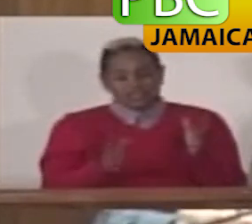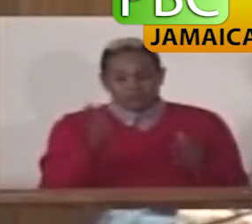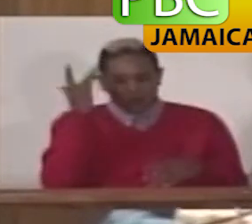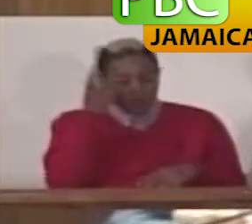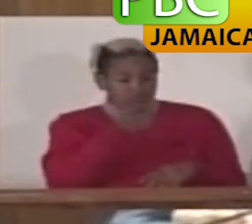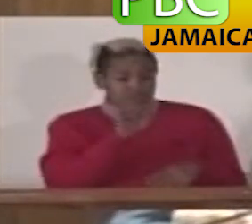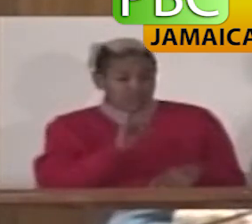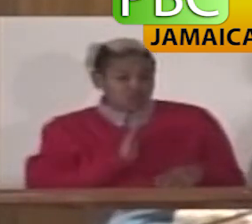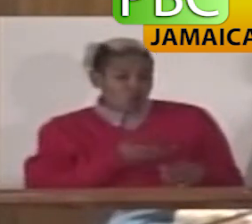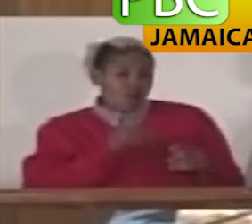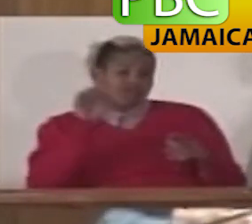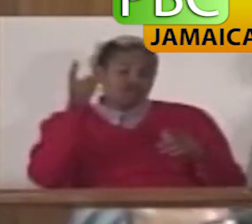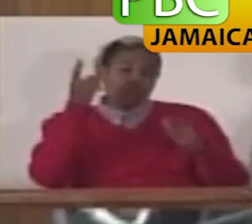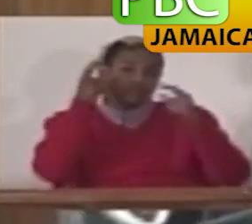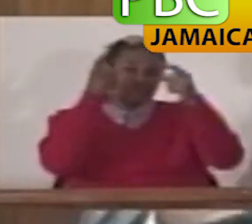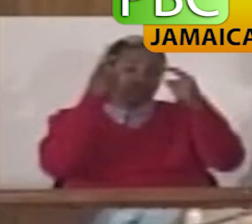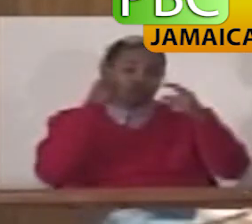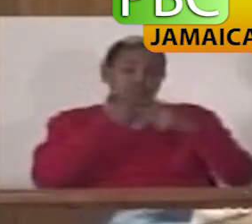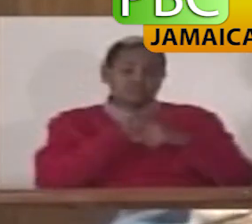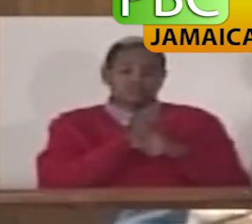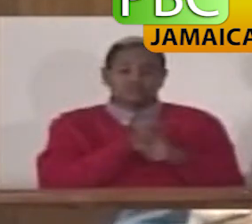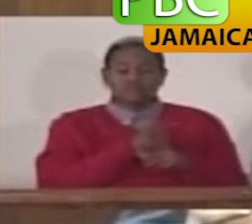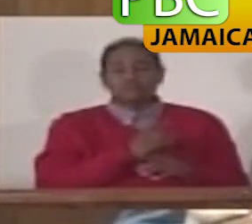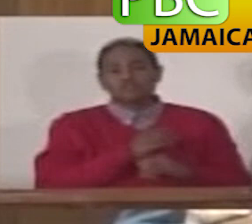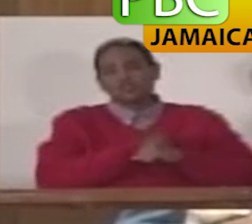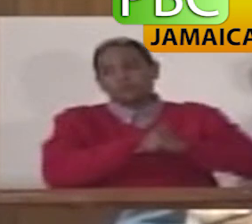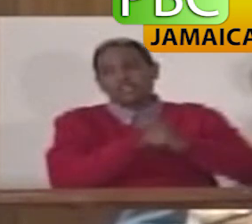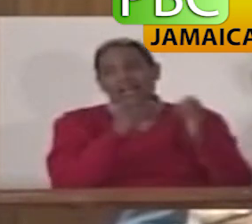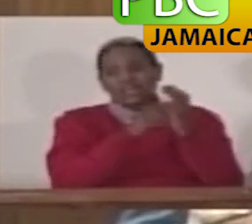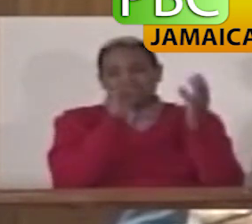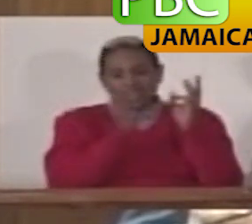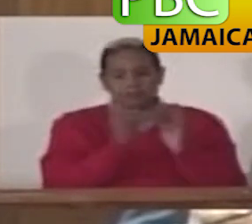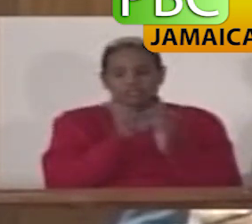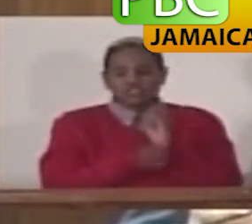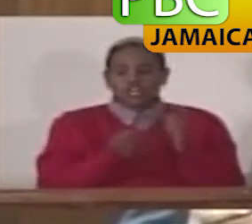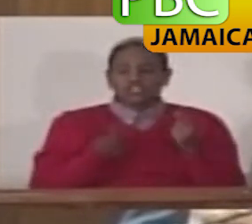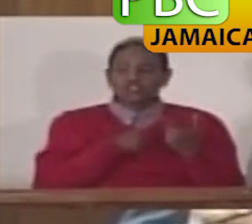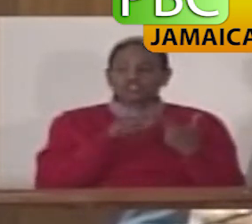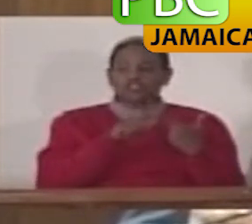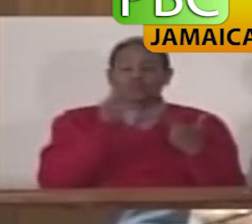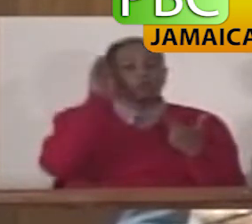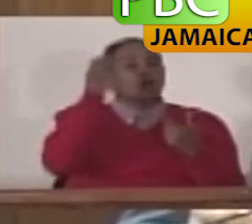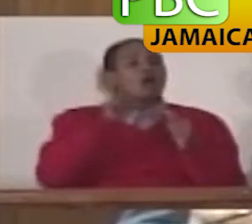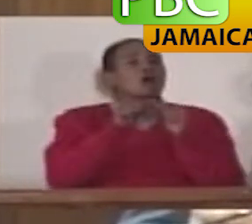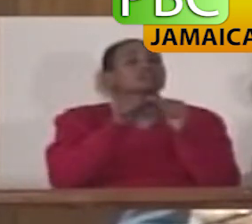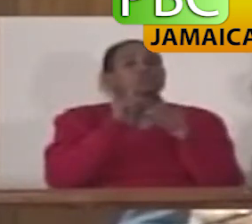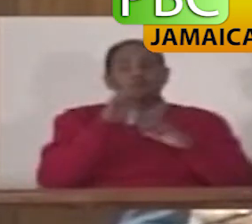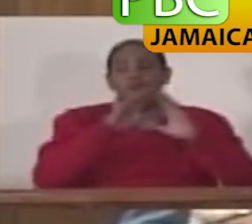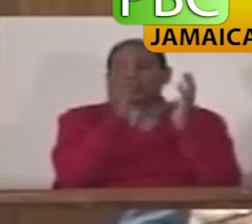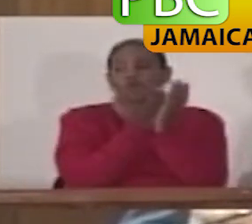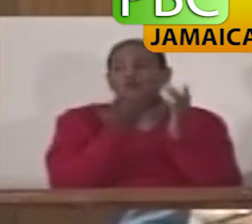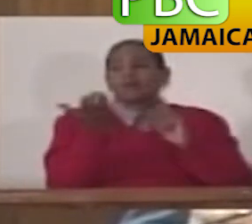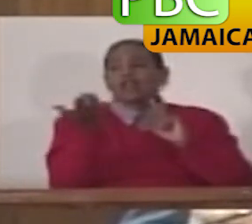that is our first line of defense against climate change. We will continue to be global advocates for the